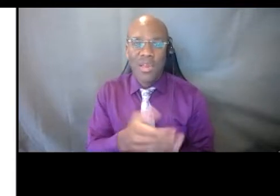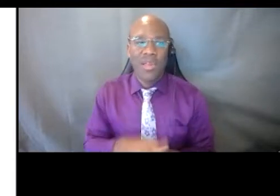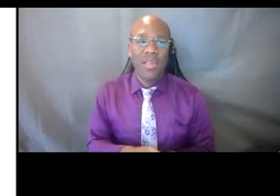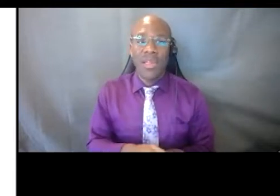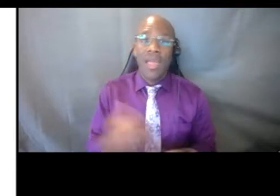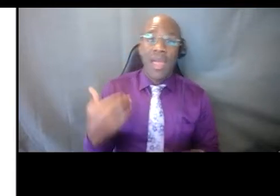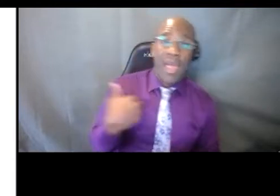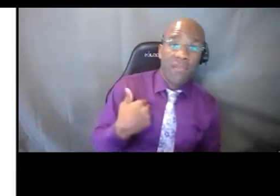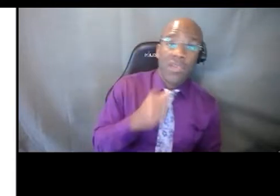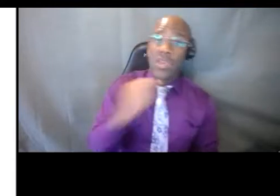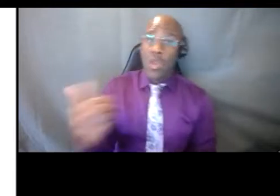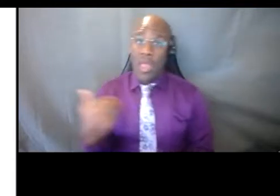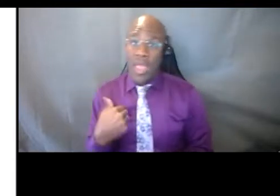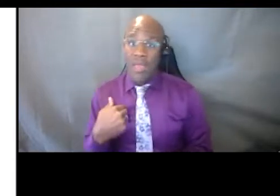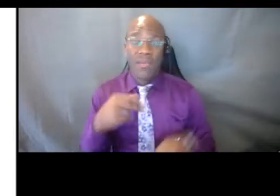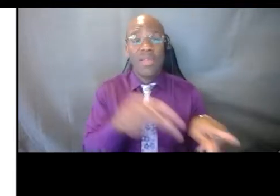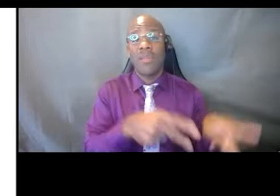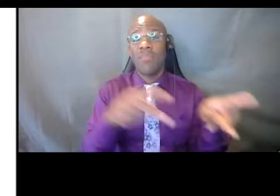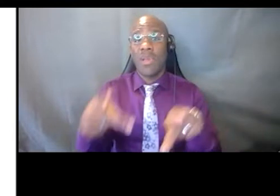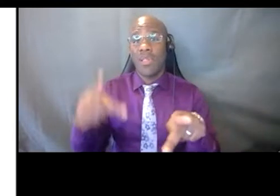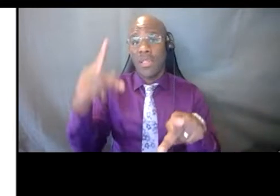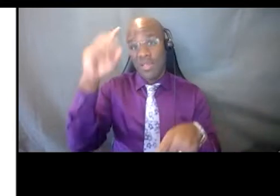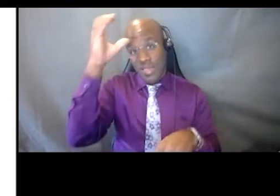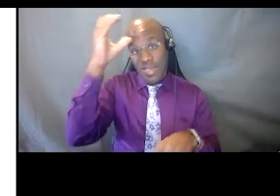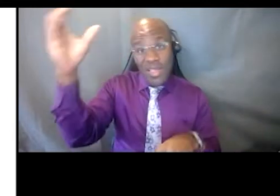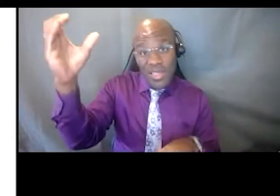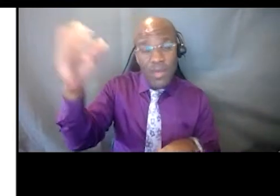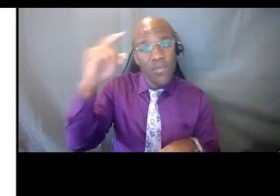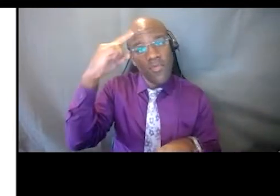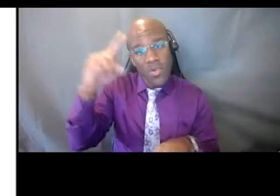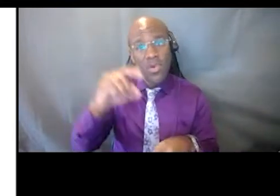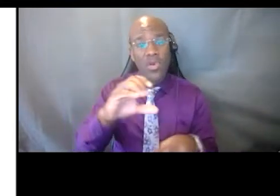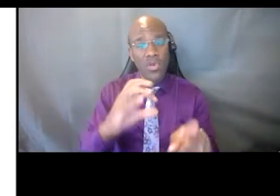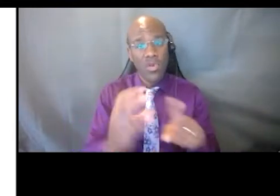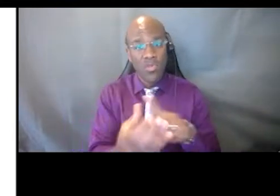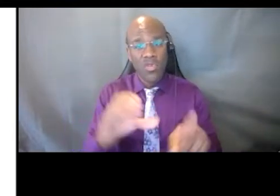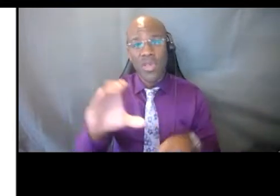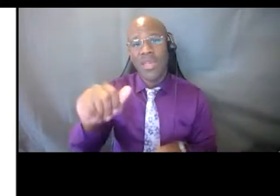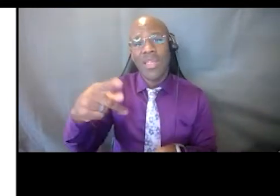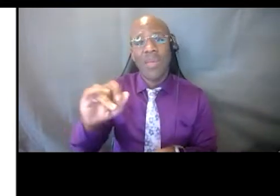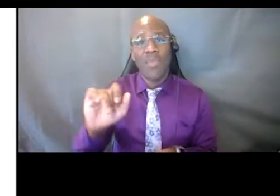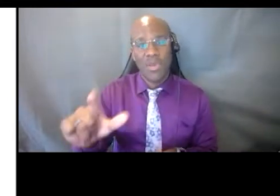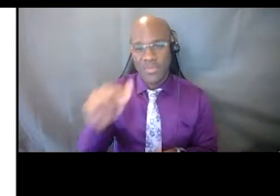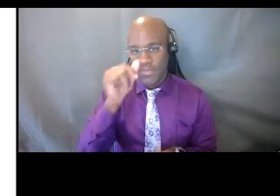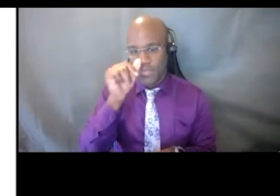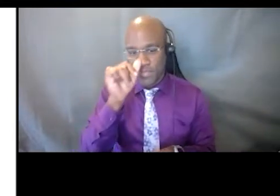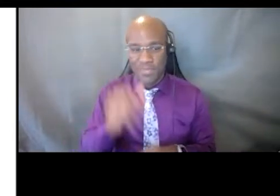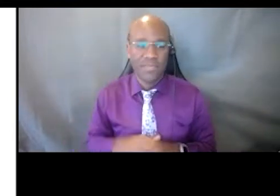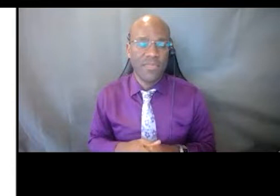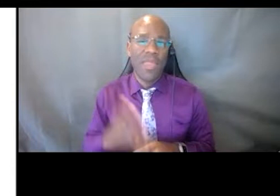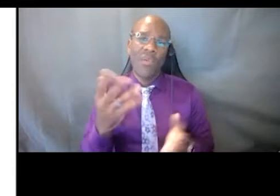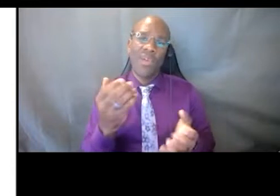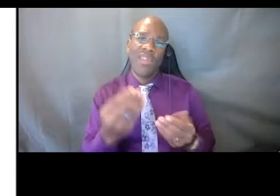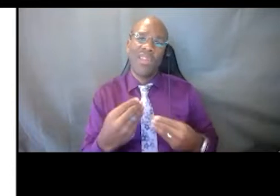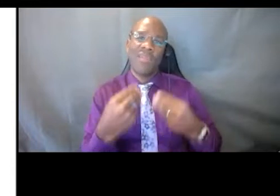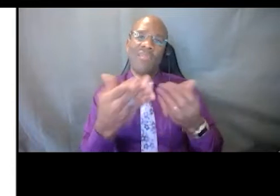think of cultural capital, traditionally, that's the way we think of it. I want to be able to present to you another way of